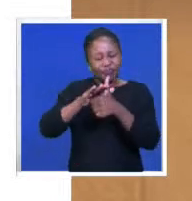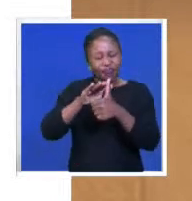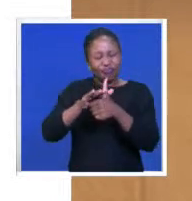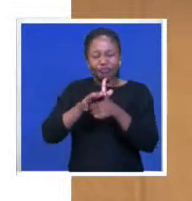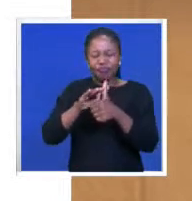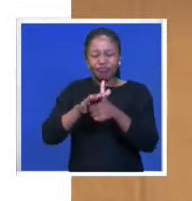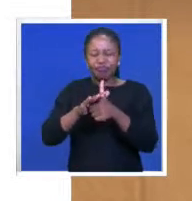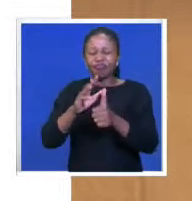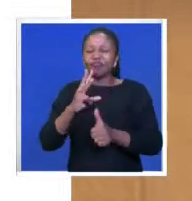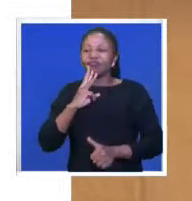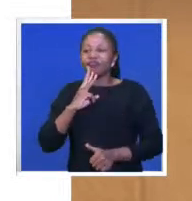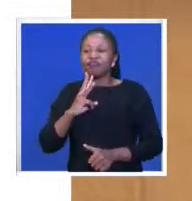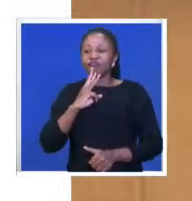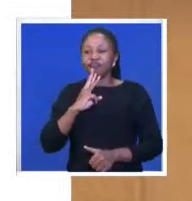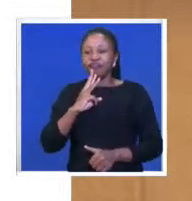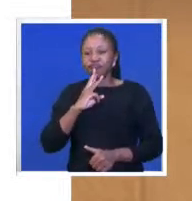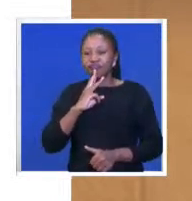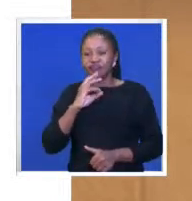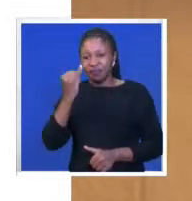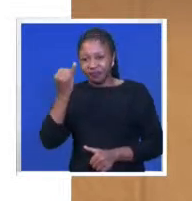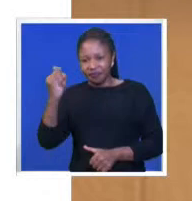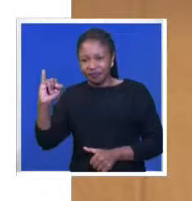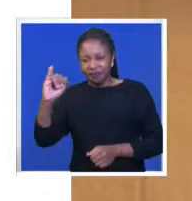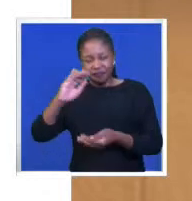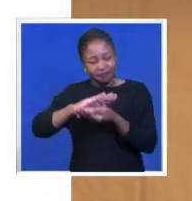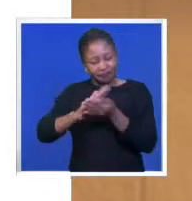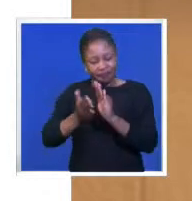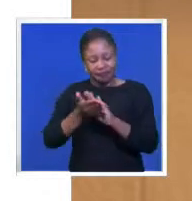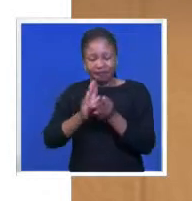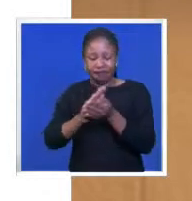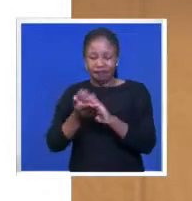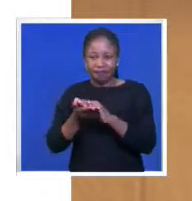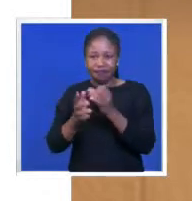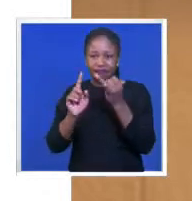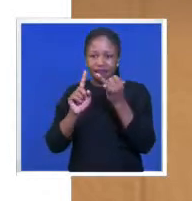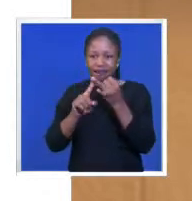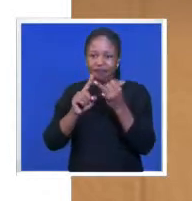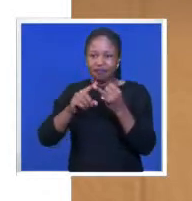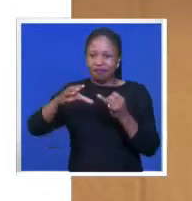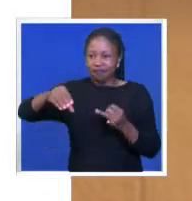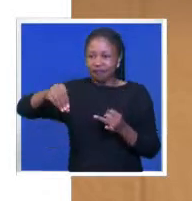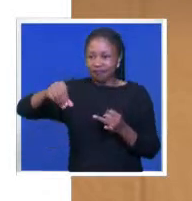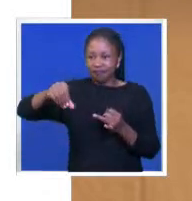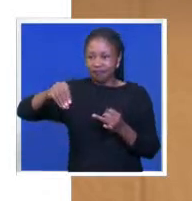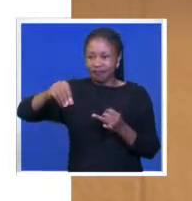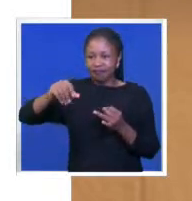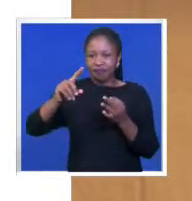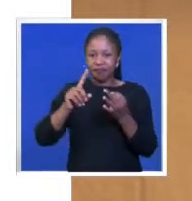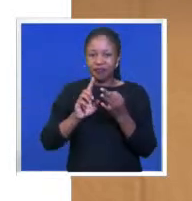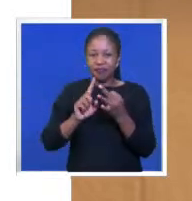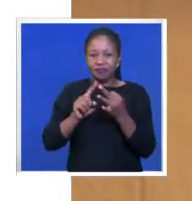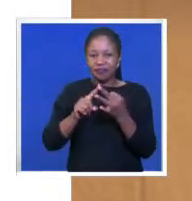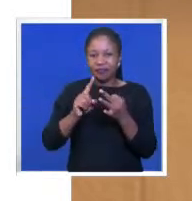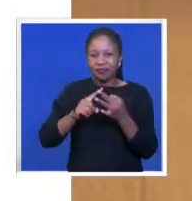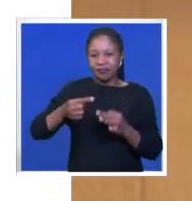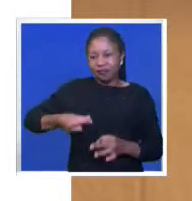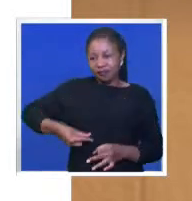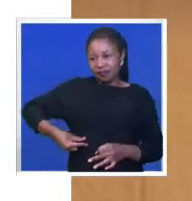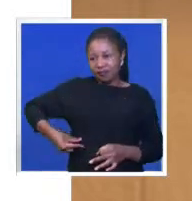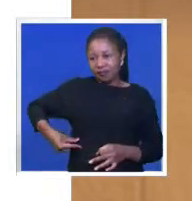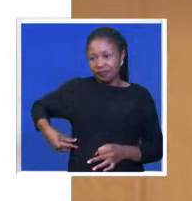are creation, dust, rib, flesh,